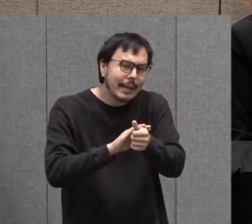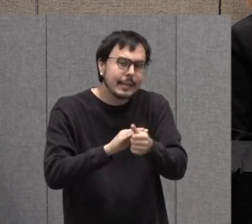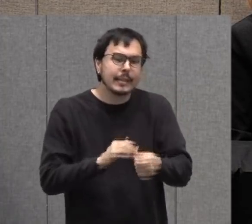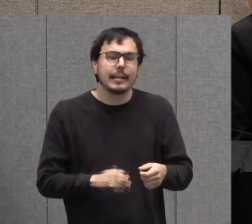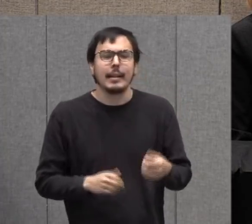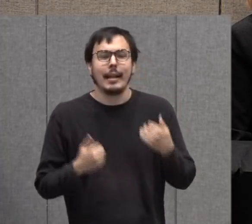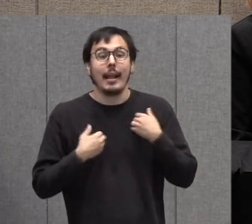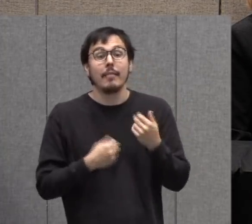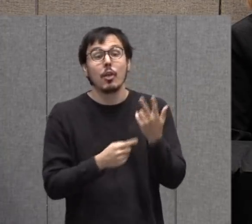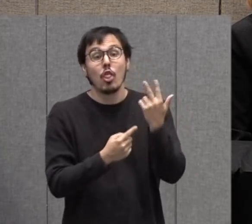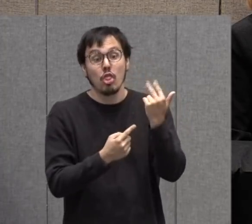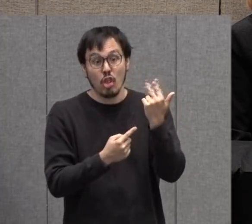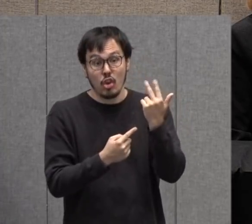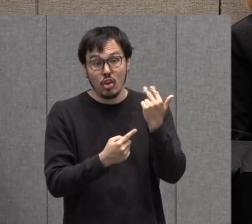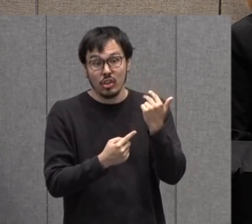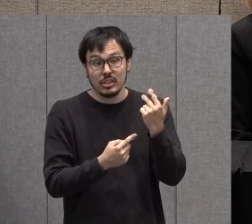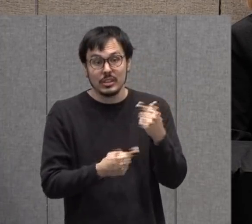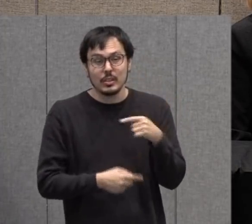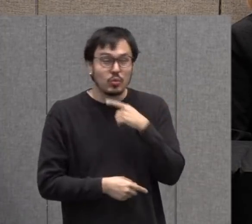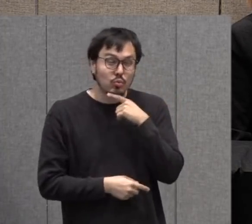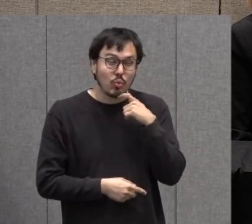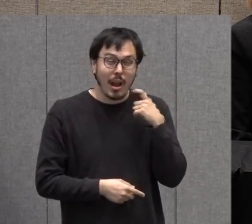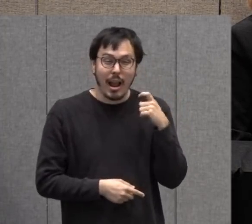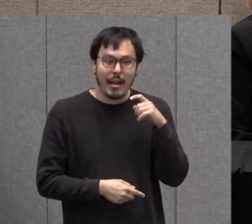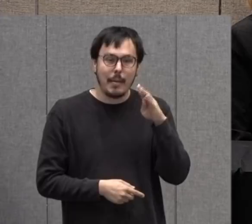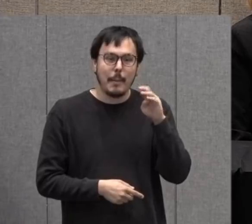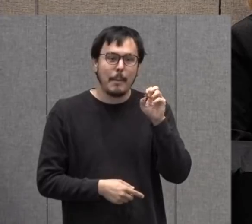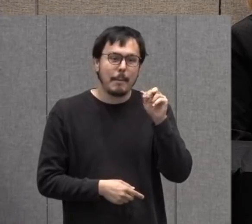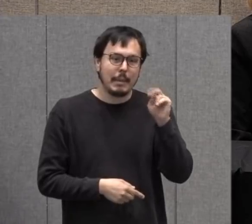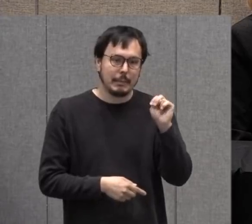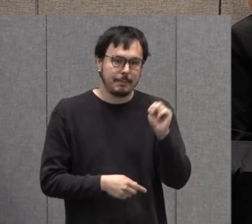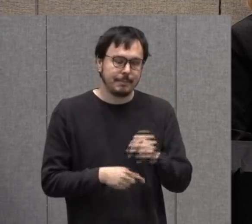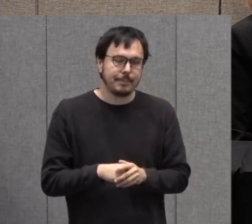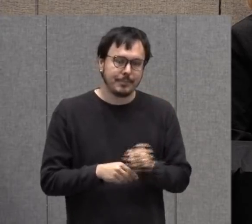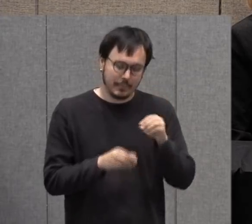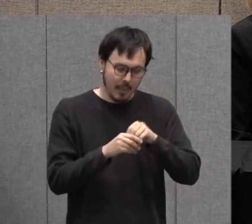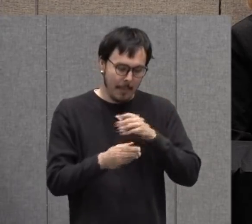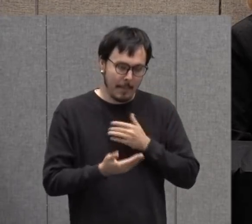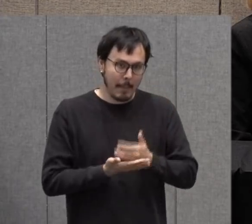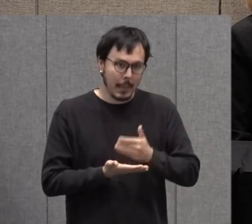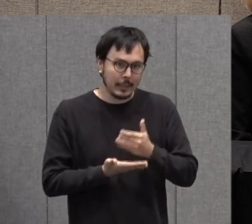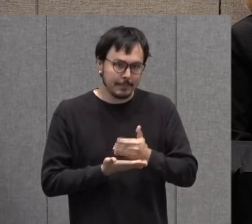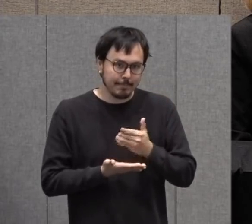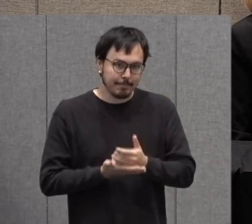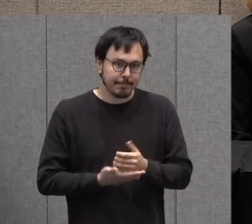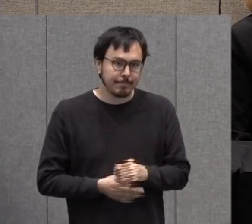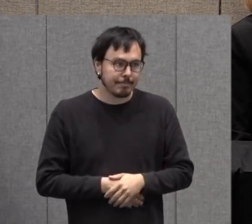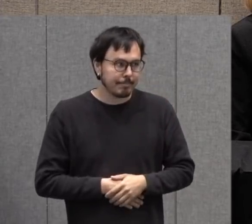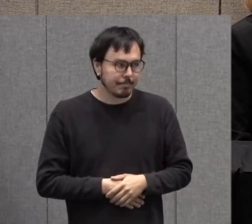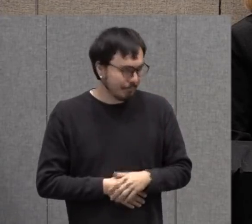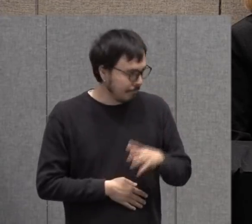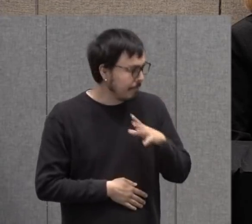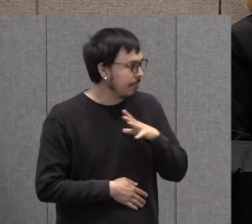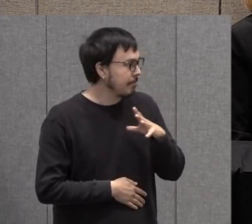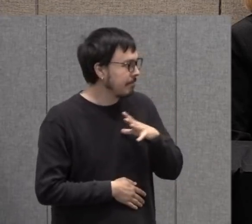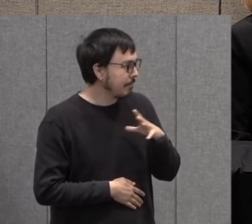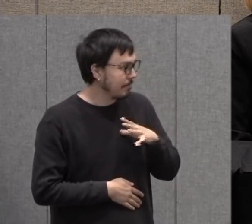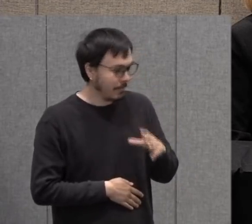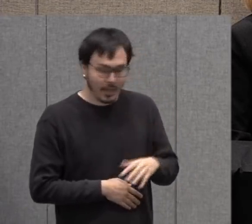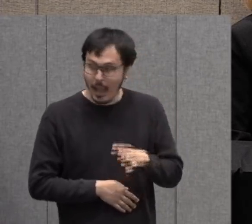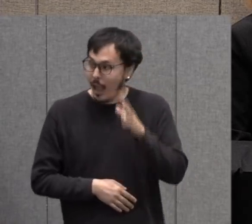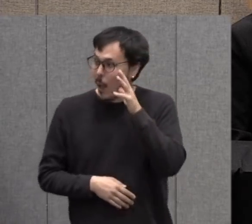have 13 dried beans in my bucket. 13 beans in your bucket. I'm going to take some